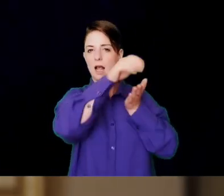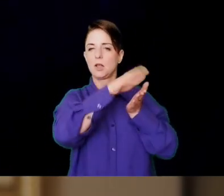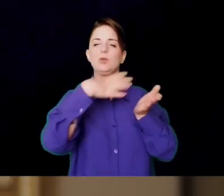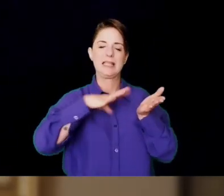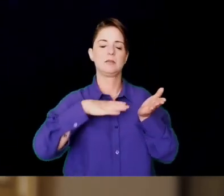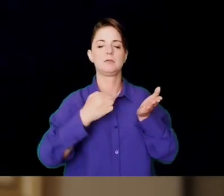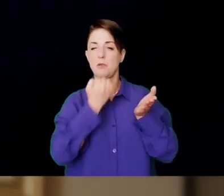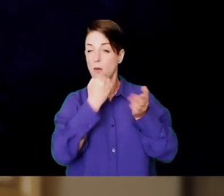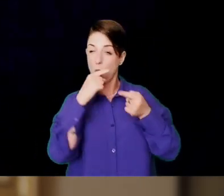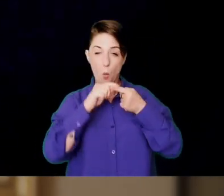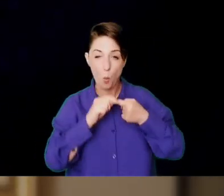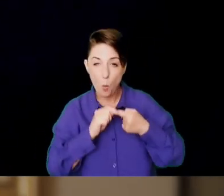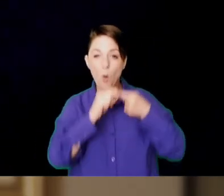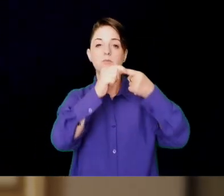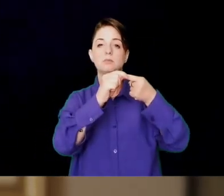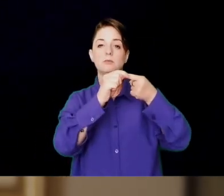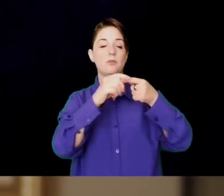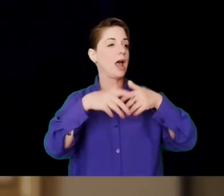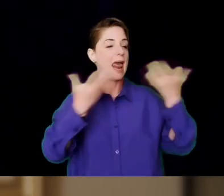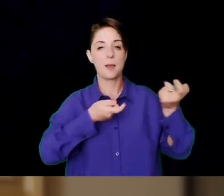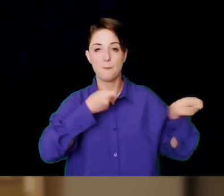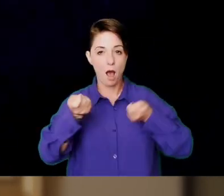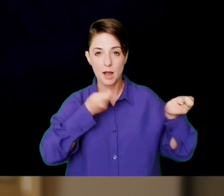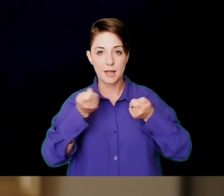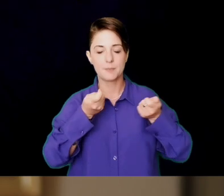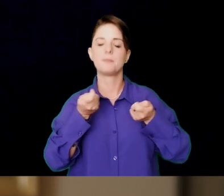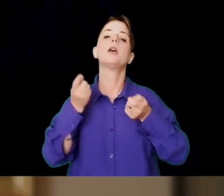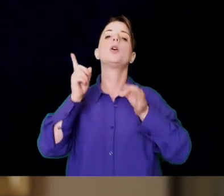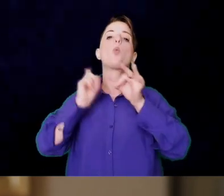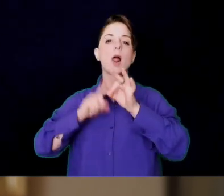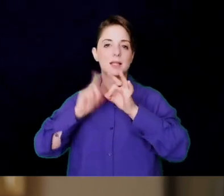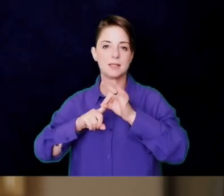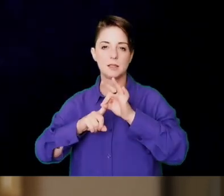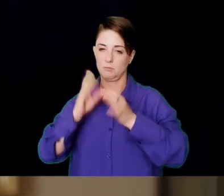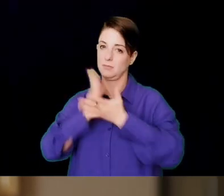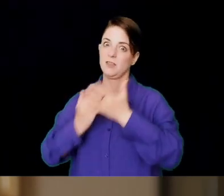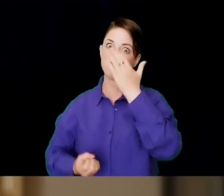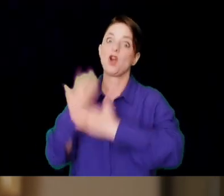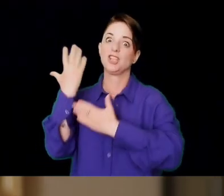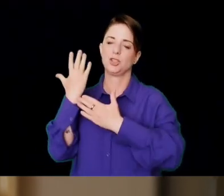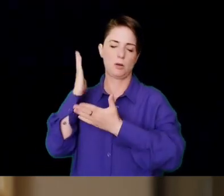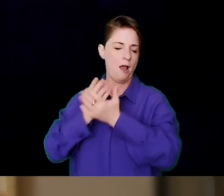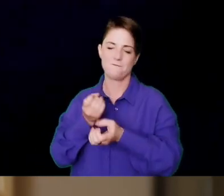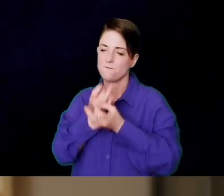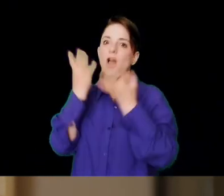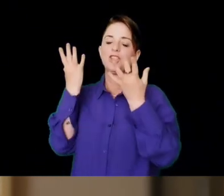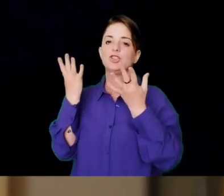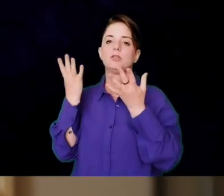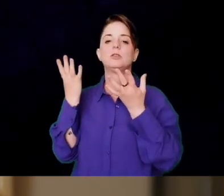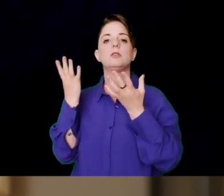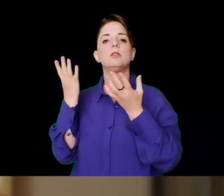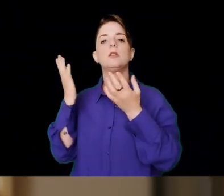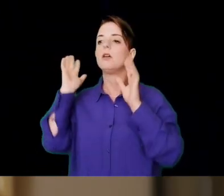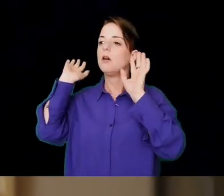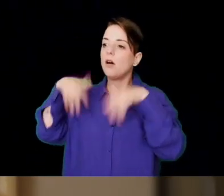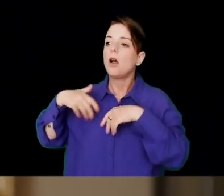one criteria on any fish auction market is quality, which means that it is fresh, super fresh. Nobody's